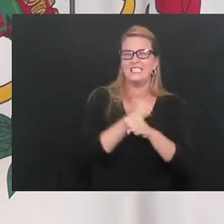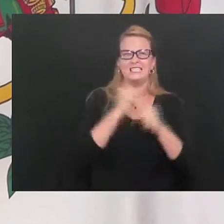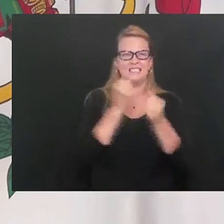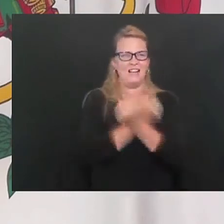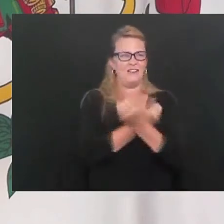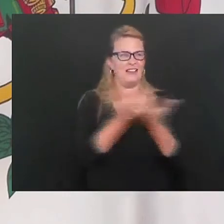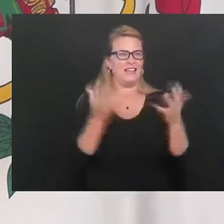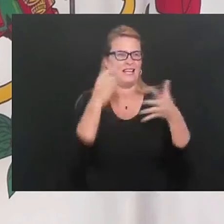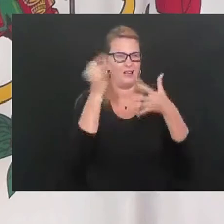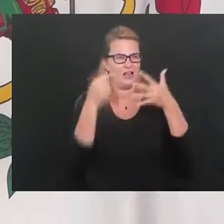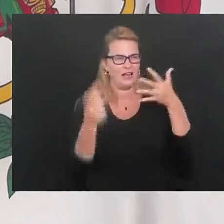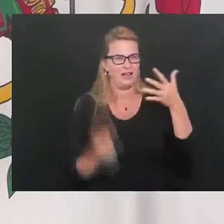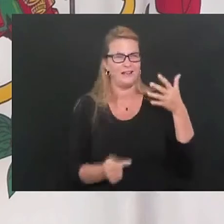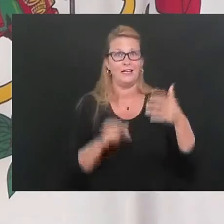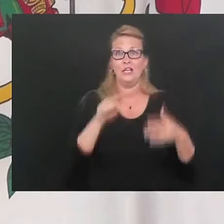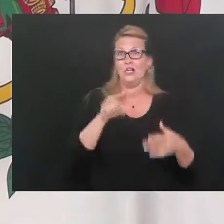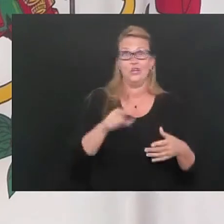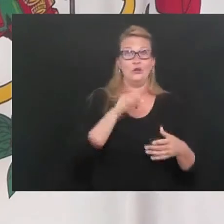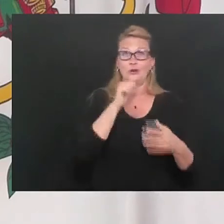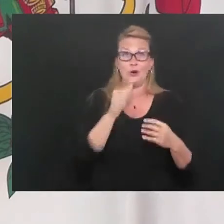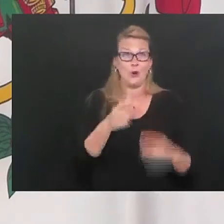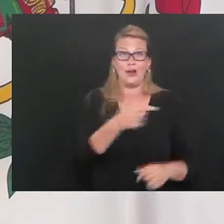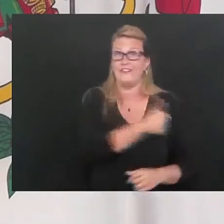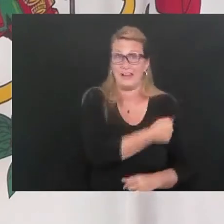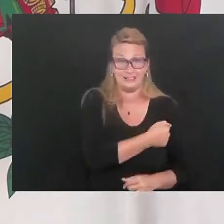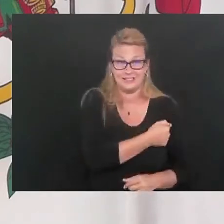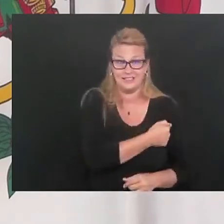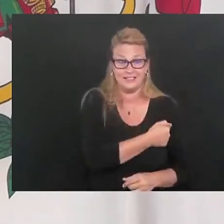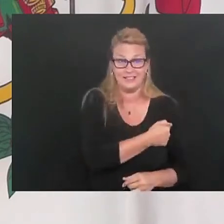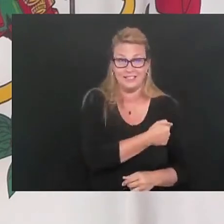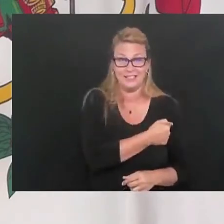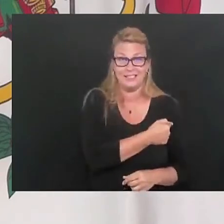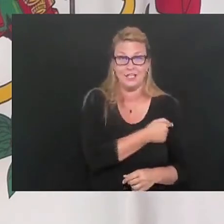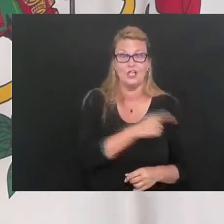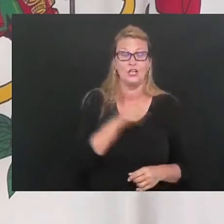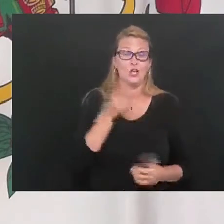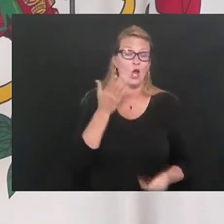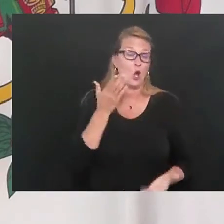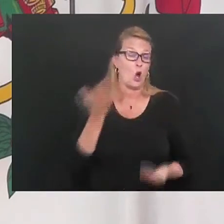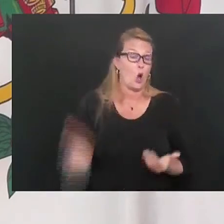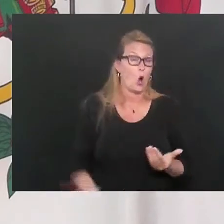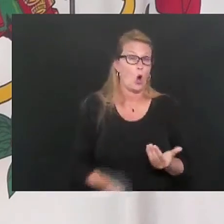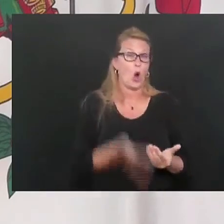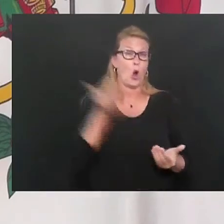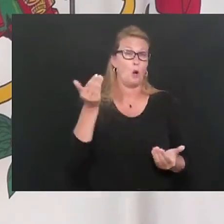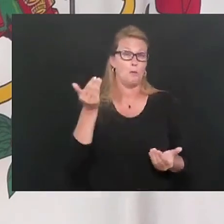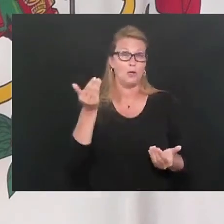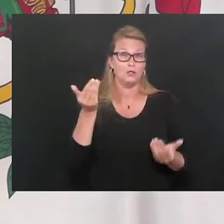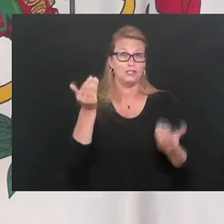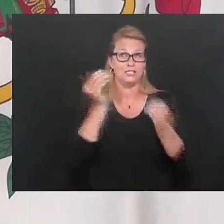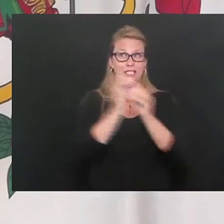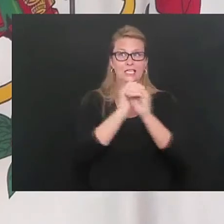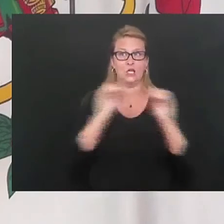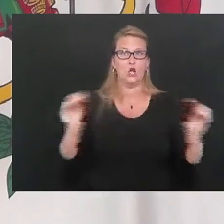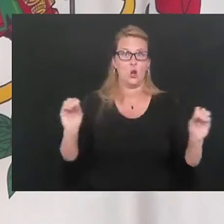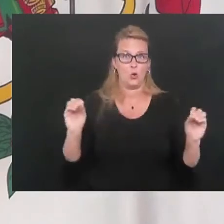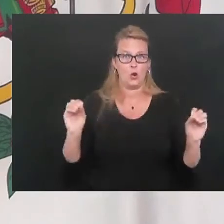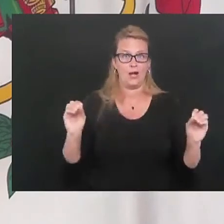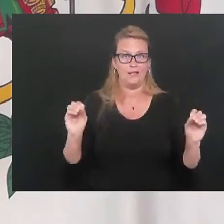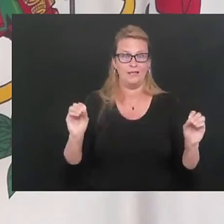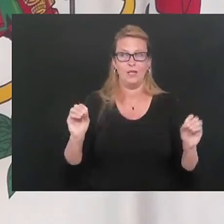us that if you don't take that vaccine, overwhelmingly almost nobody takes it and